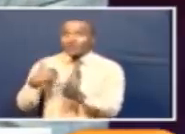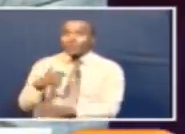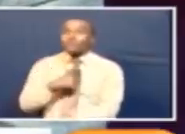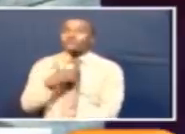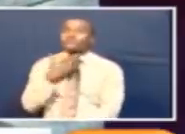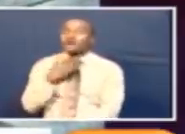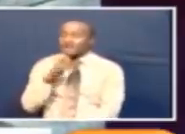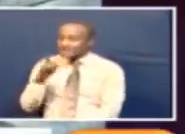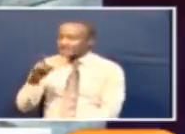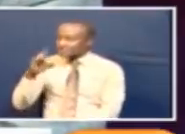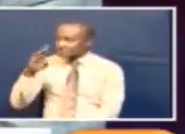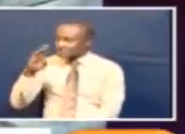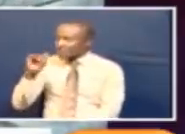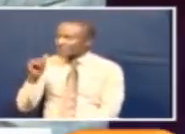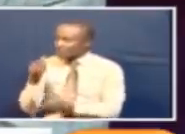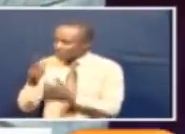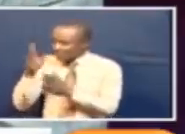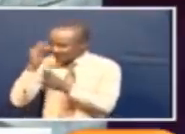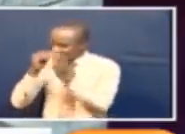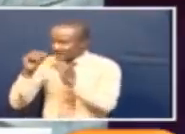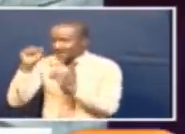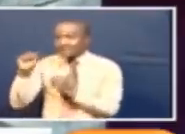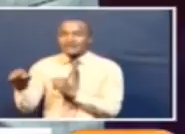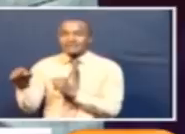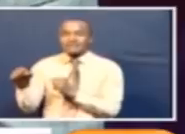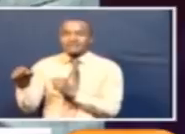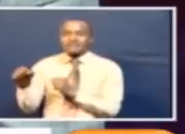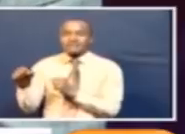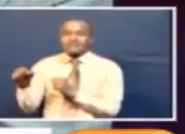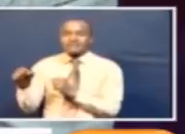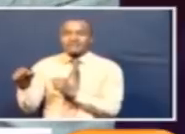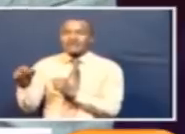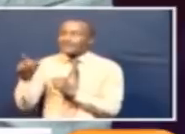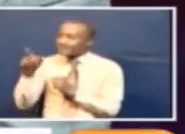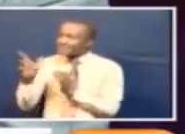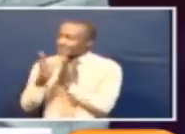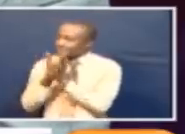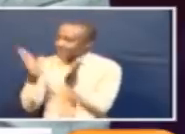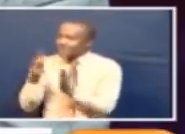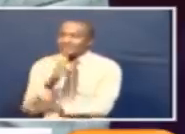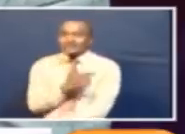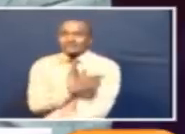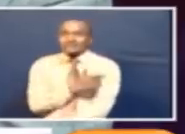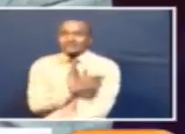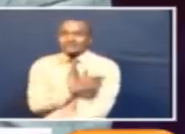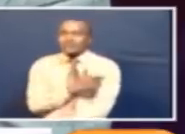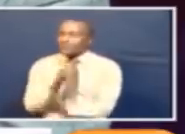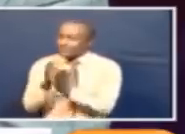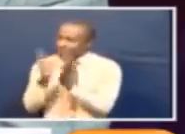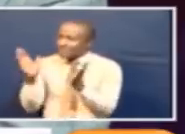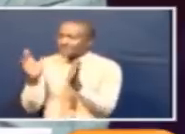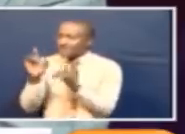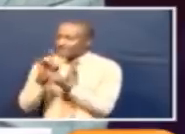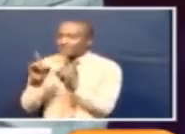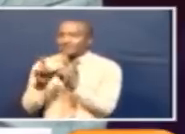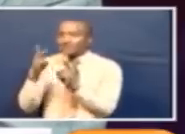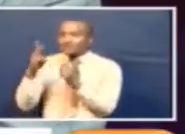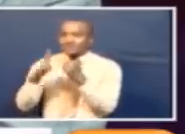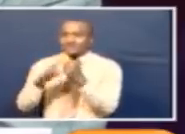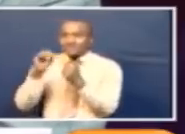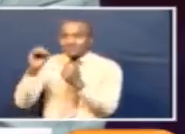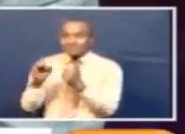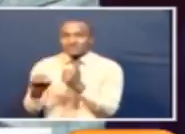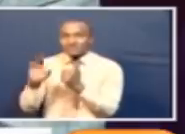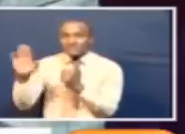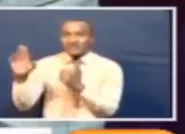Cuban system. And this is the things that we are talking about. It's a purely public system, by the way. They put 27% of